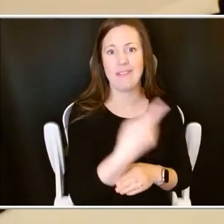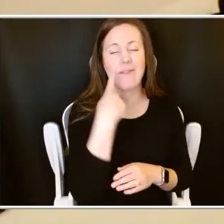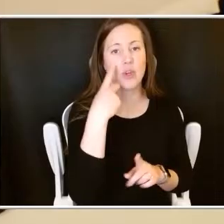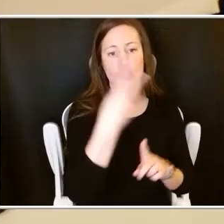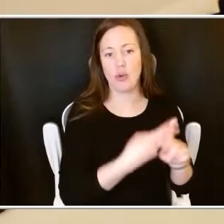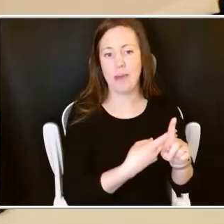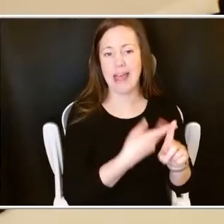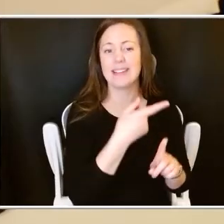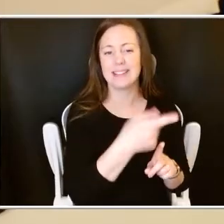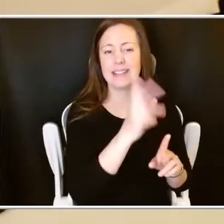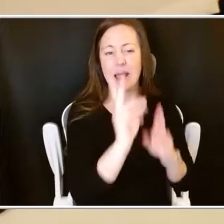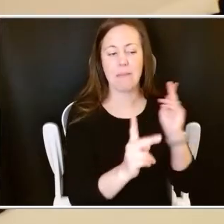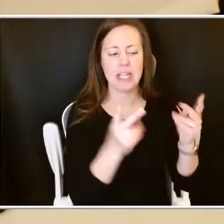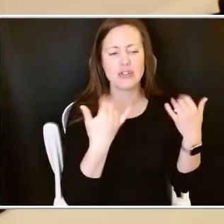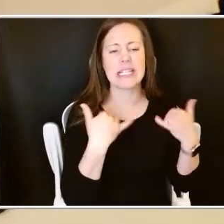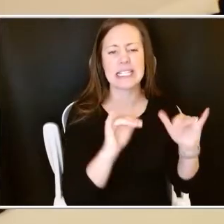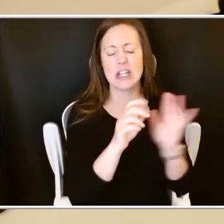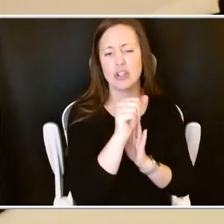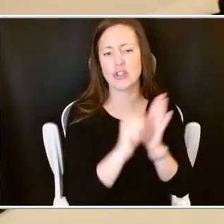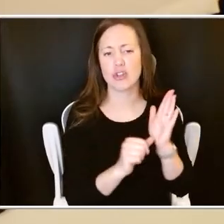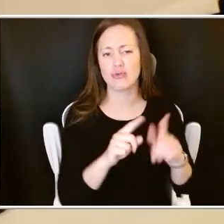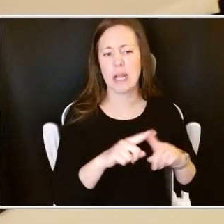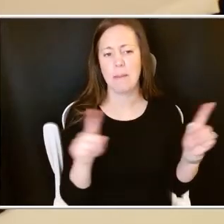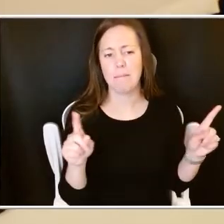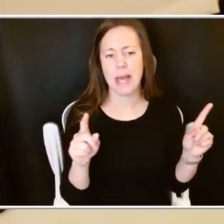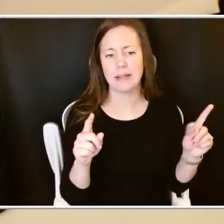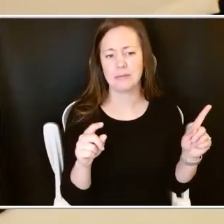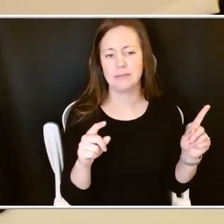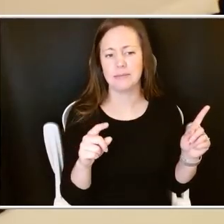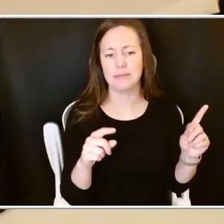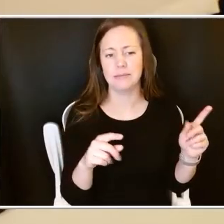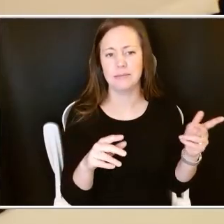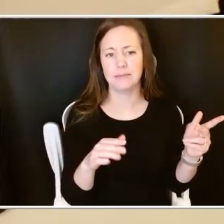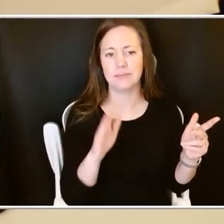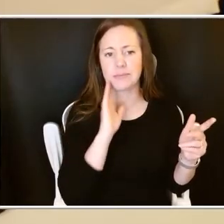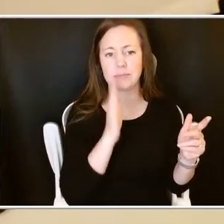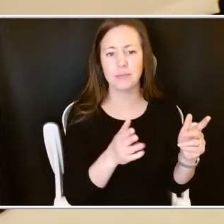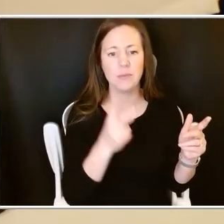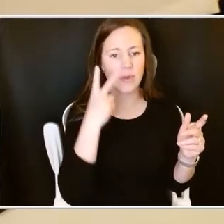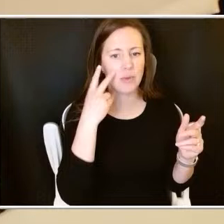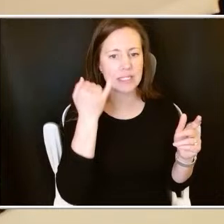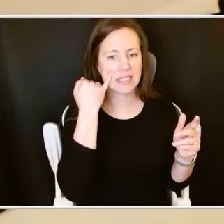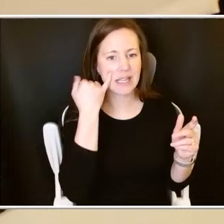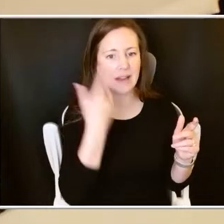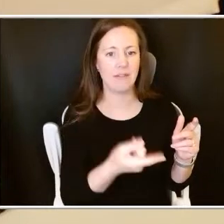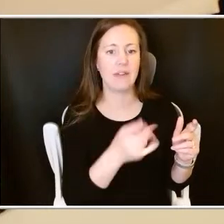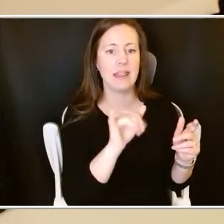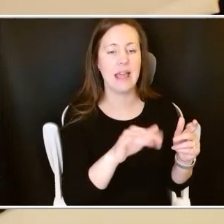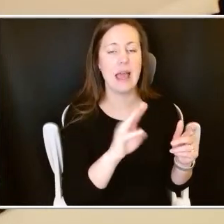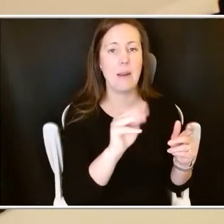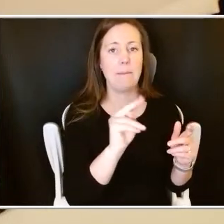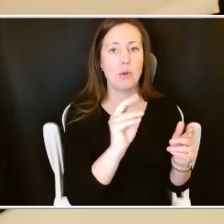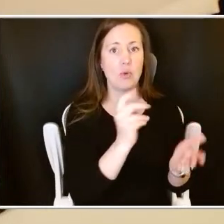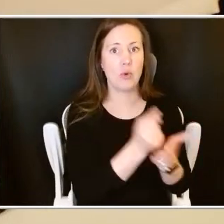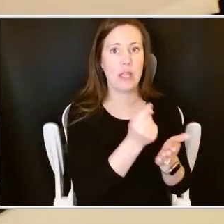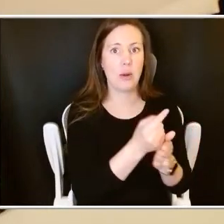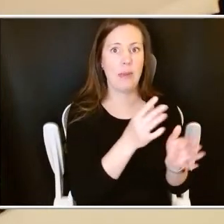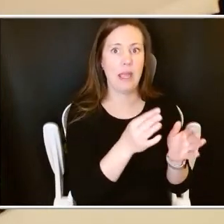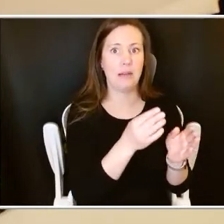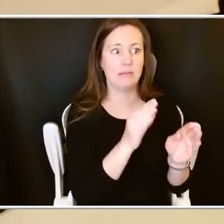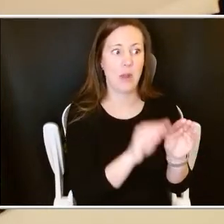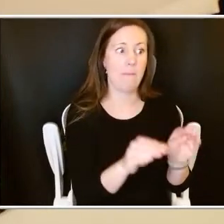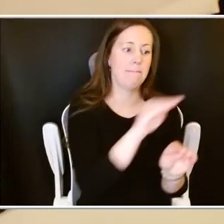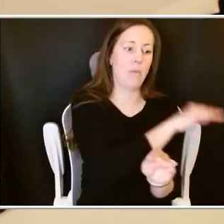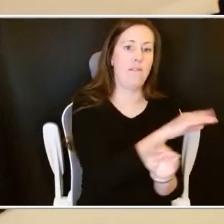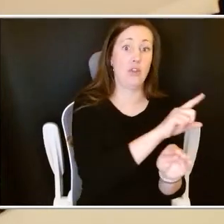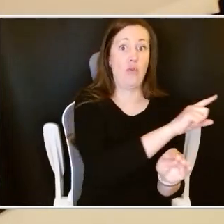are still going to surgery, but we're going to see if moving the immunotherapy up front may help us